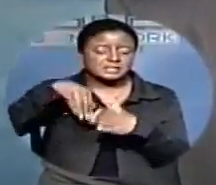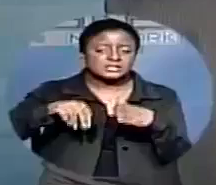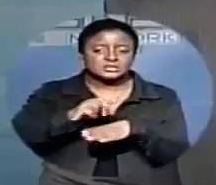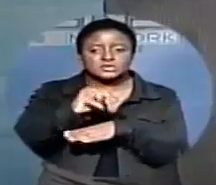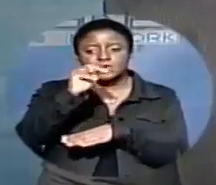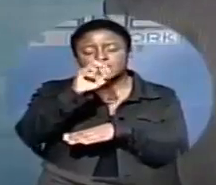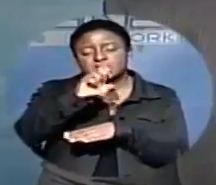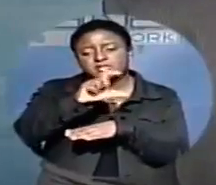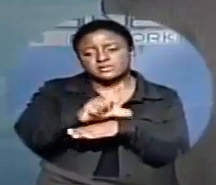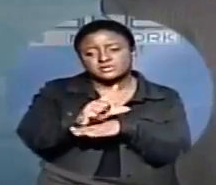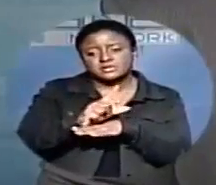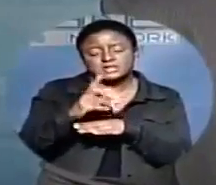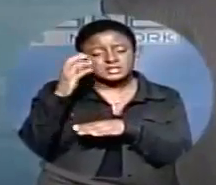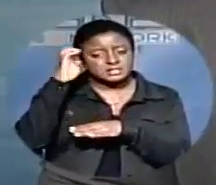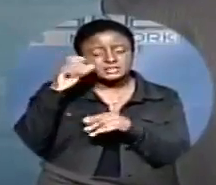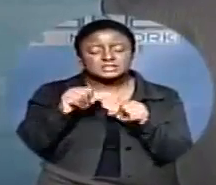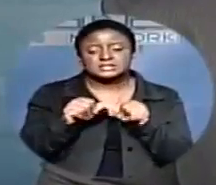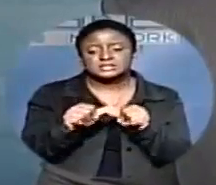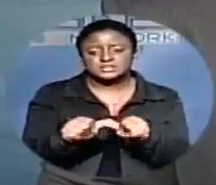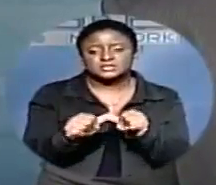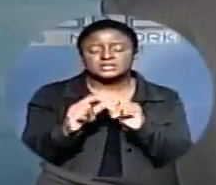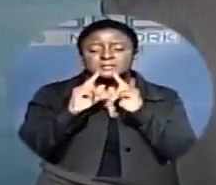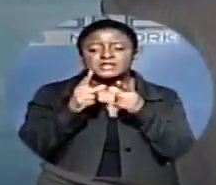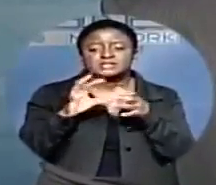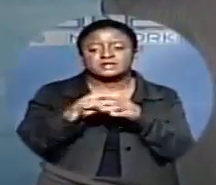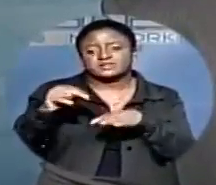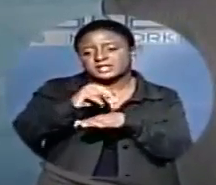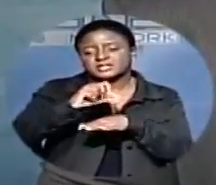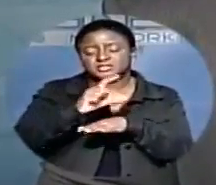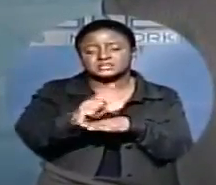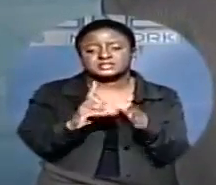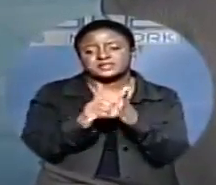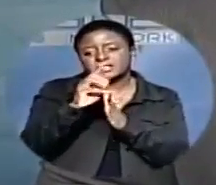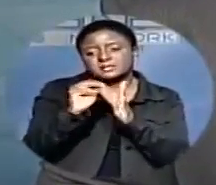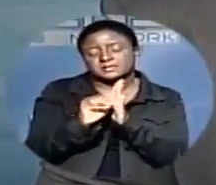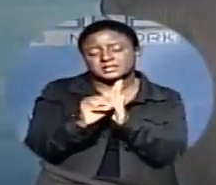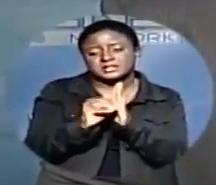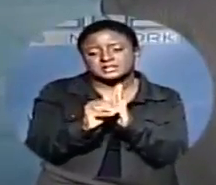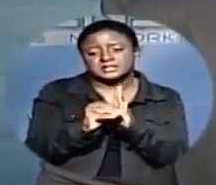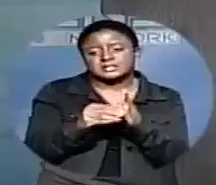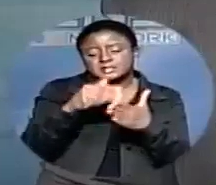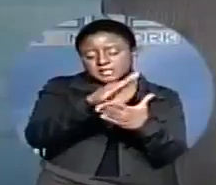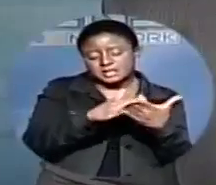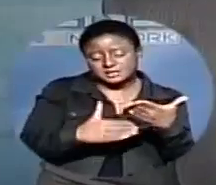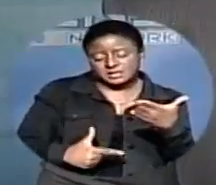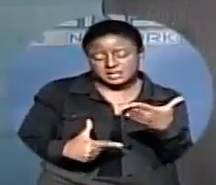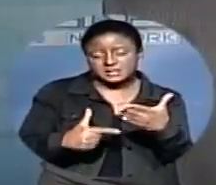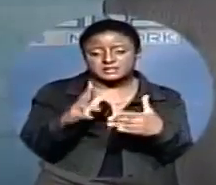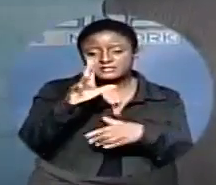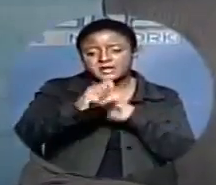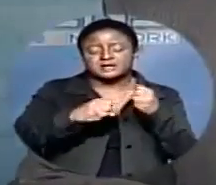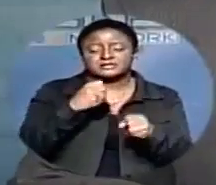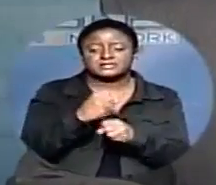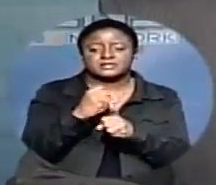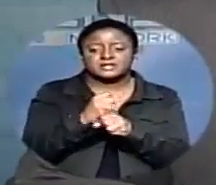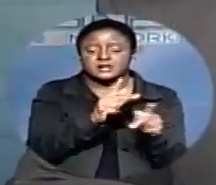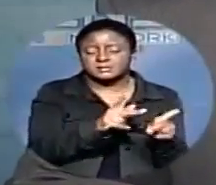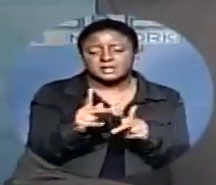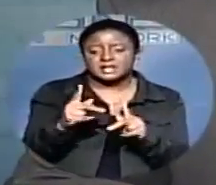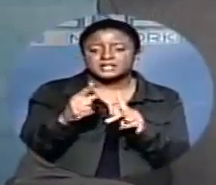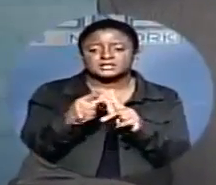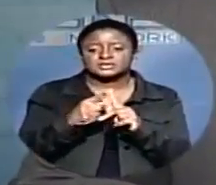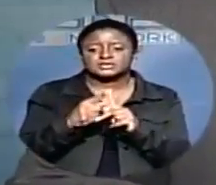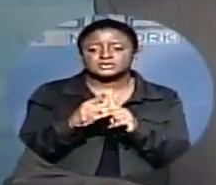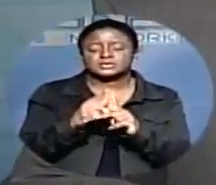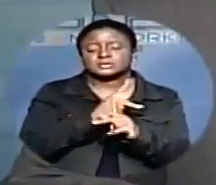of national development and individual opportunities, outlined a 5-year plan to further guard our borders while protecting our precious